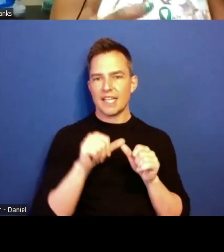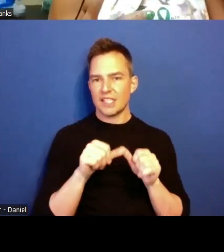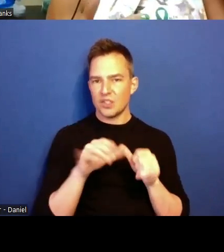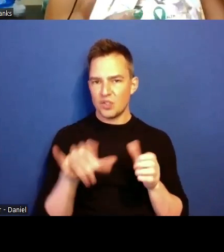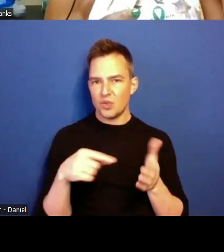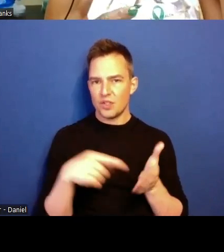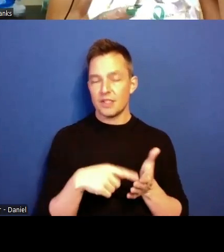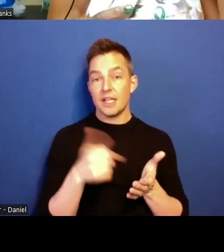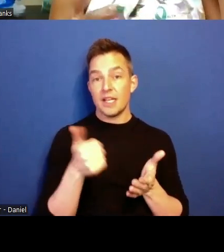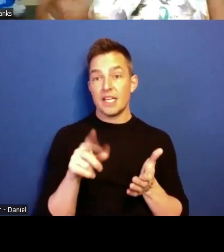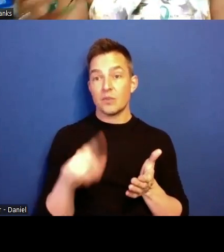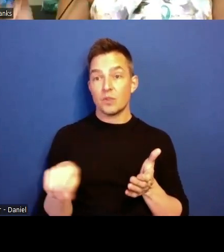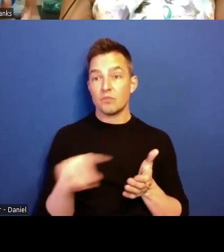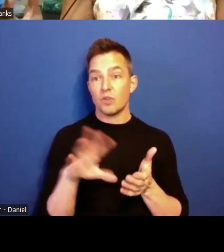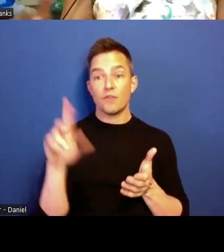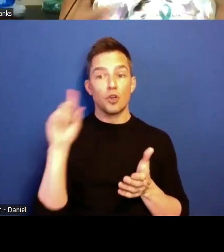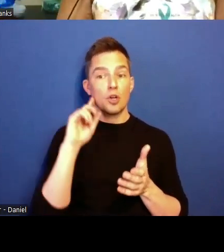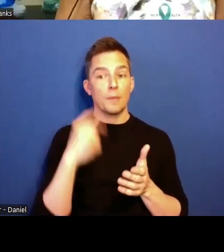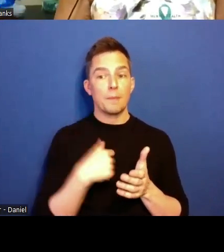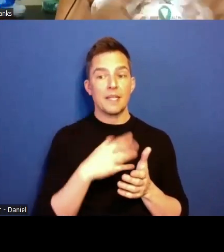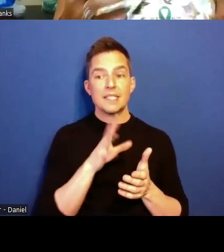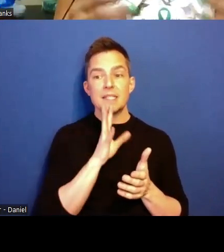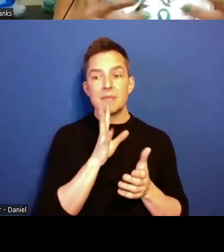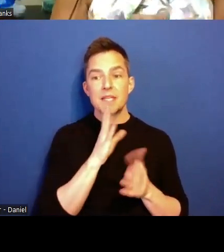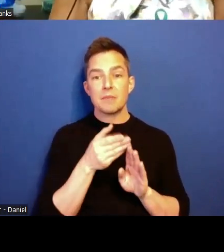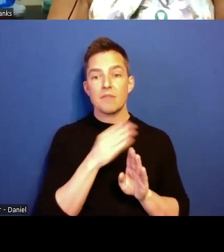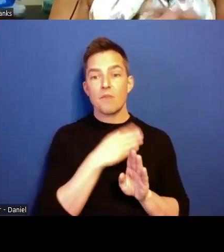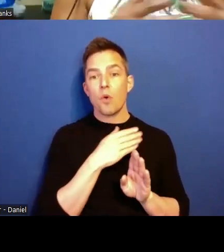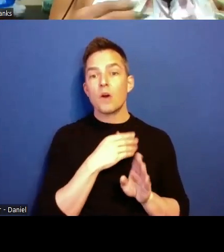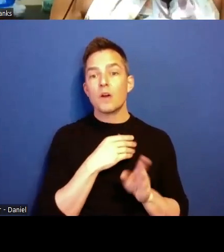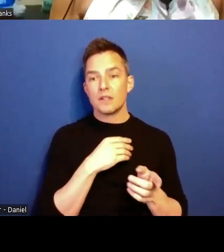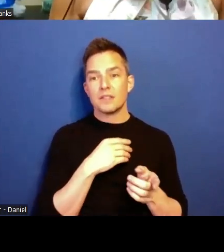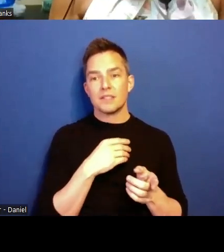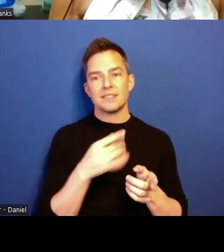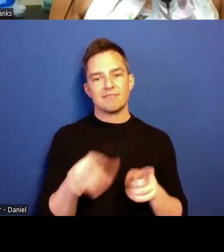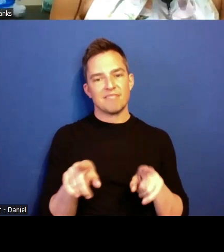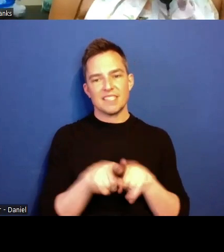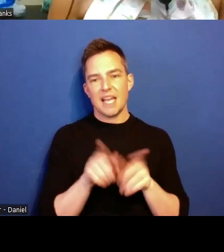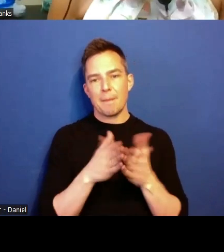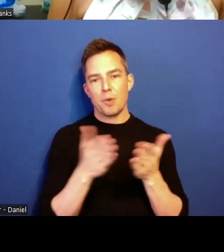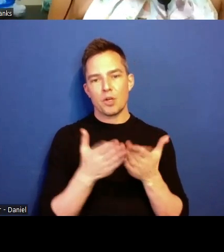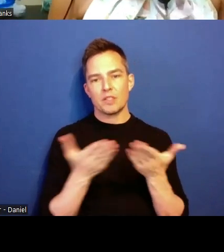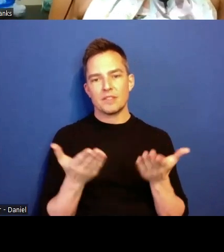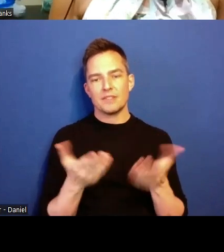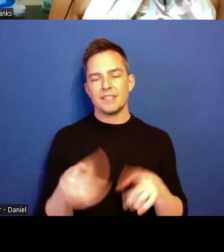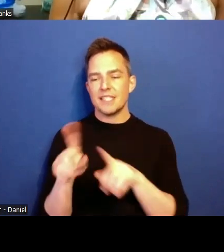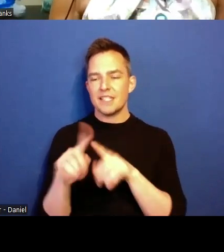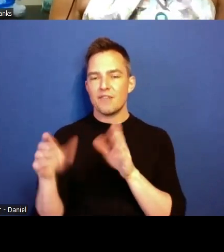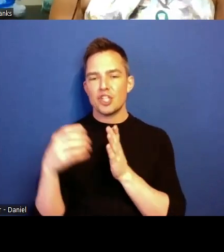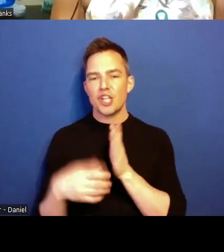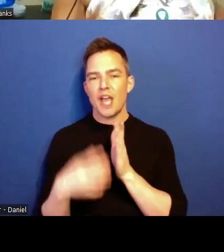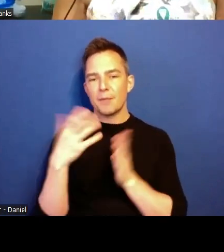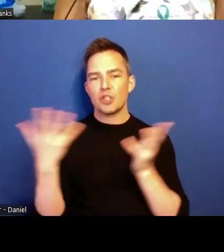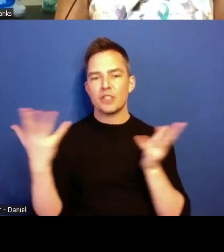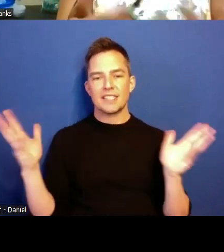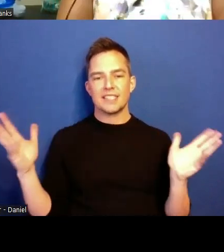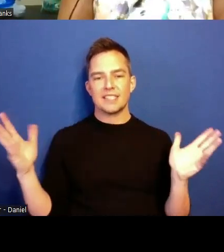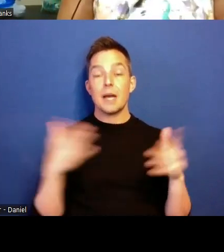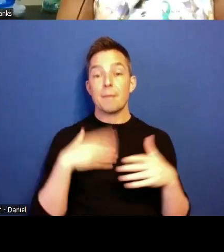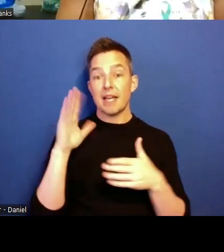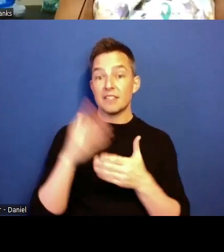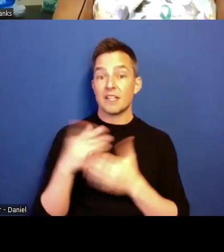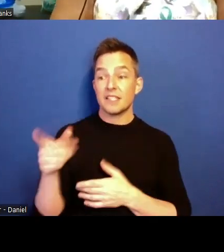Anyone who have heard me speak before, I always say it's the same book, it's a different chapter. My son